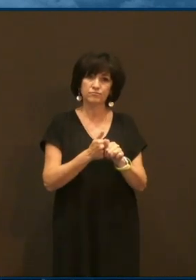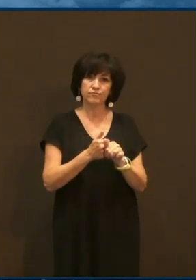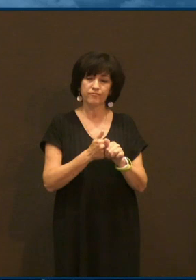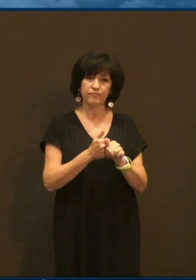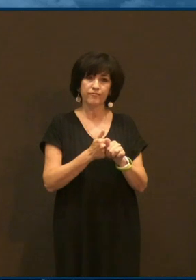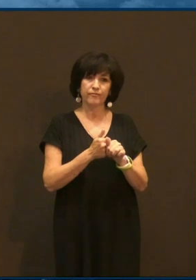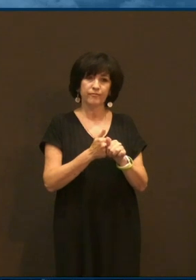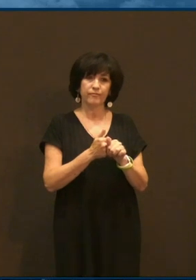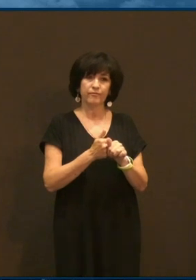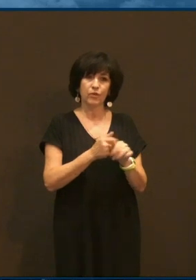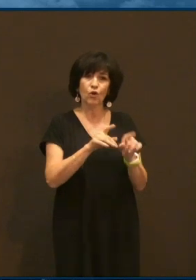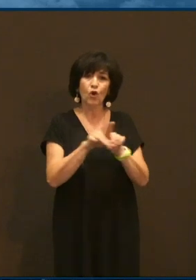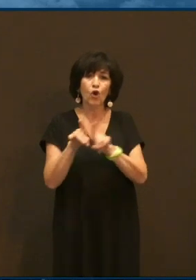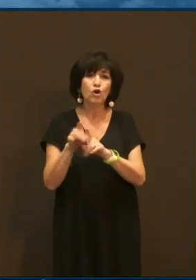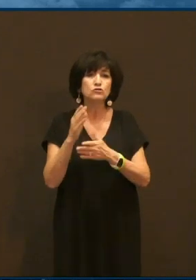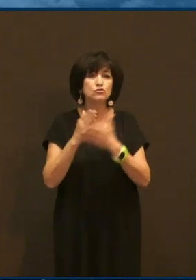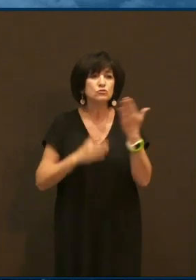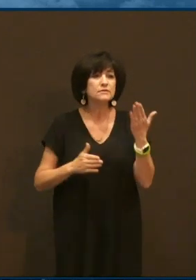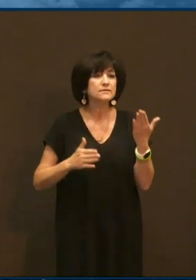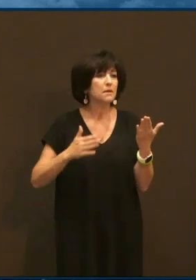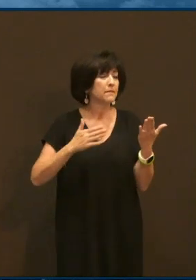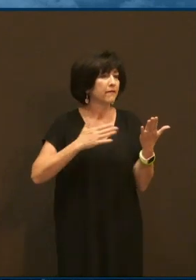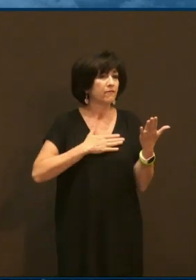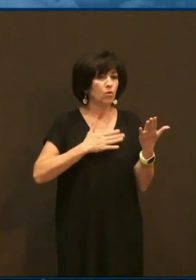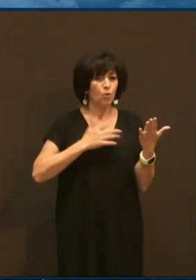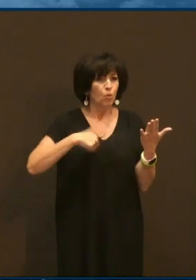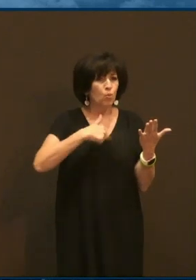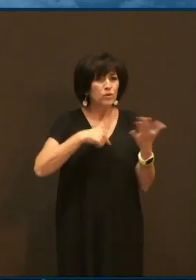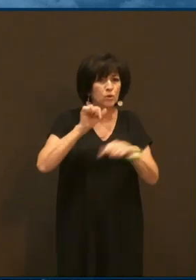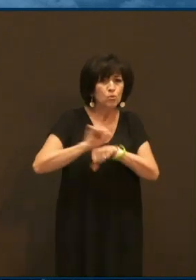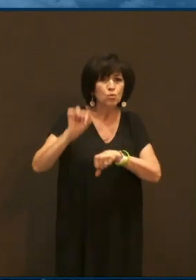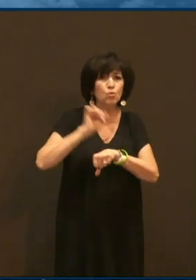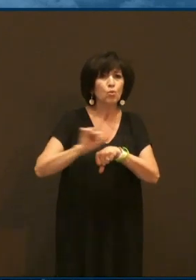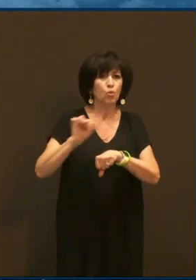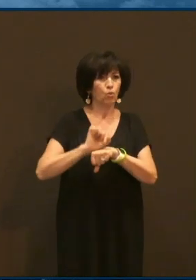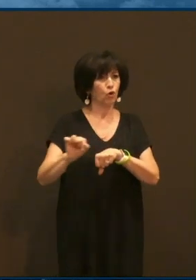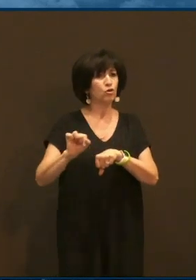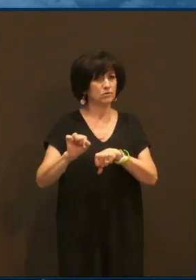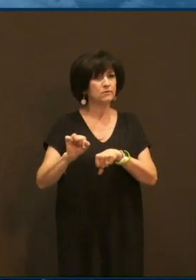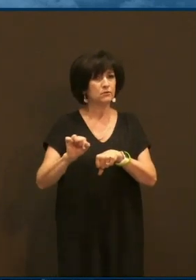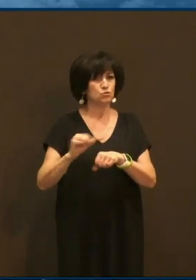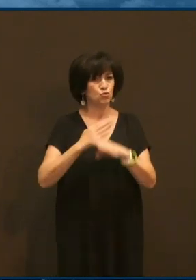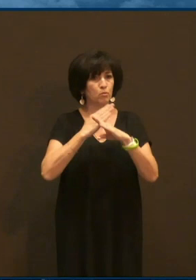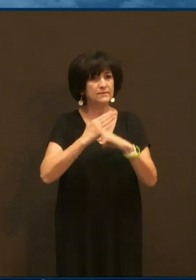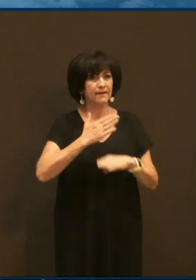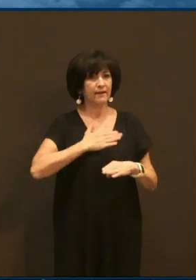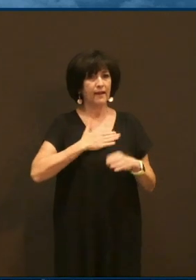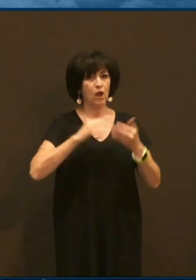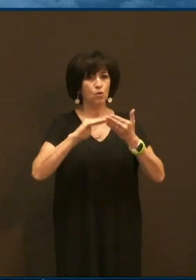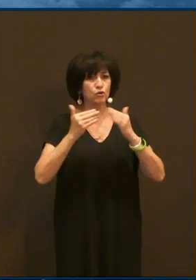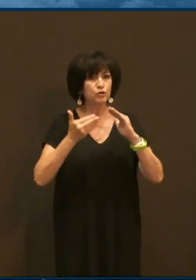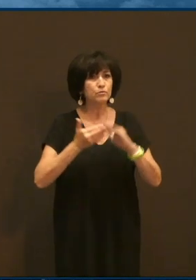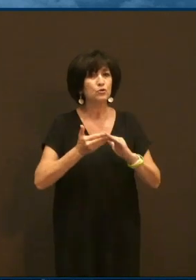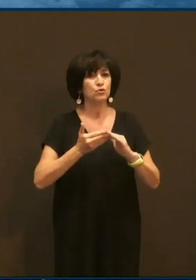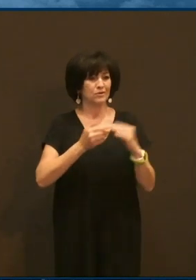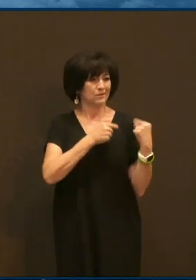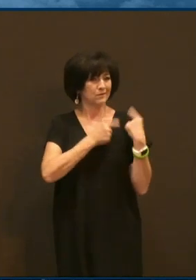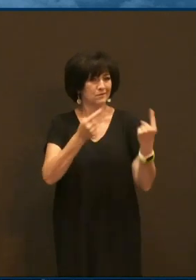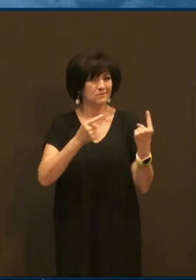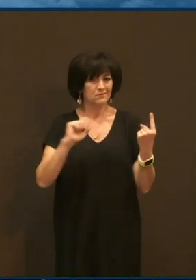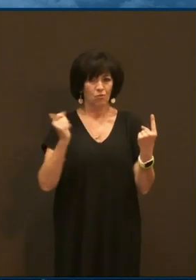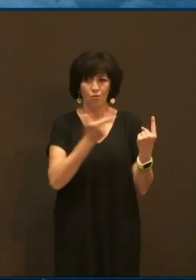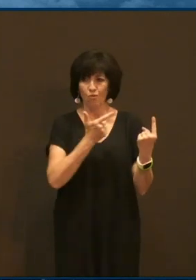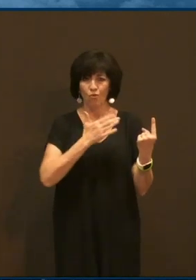investments in the health of our community so that we could have a healthy economy. You can see here in the